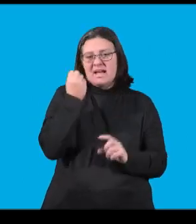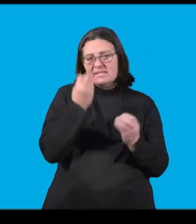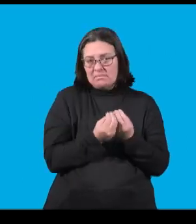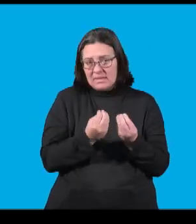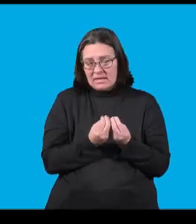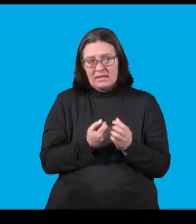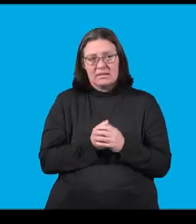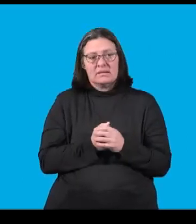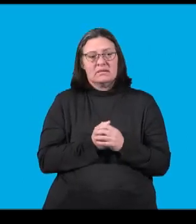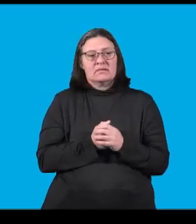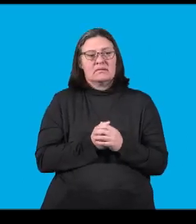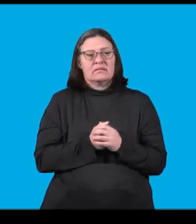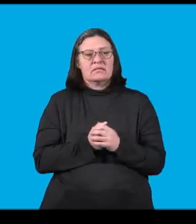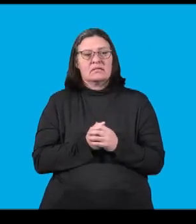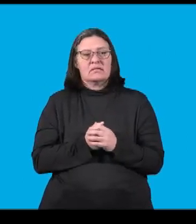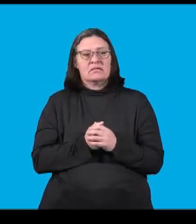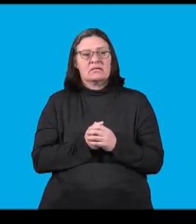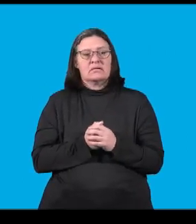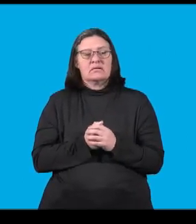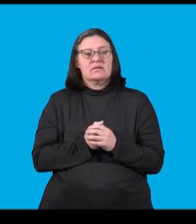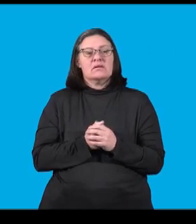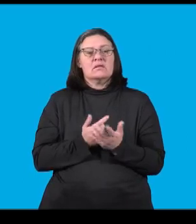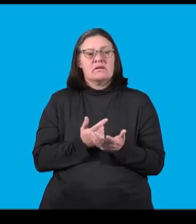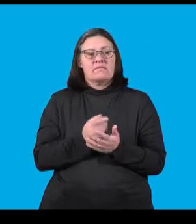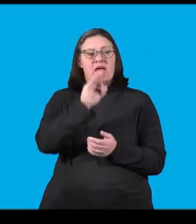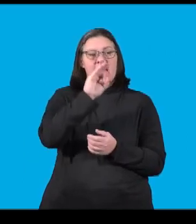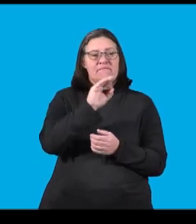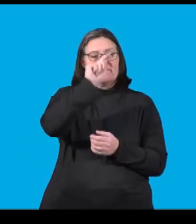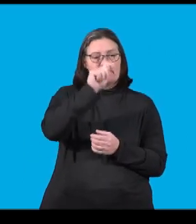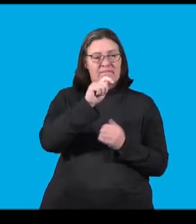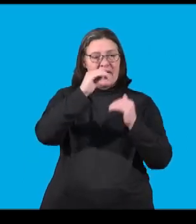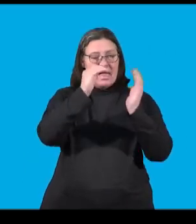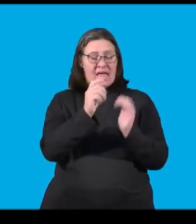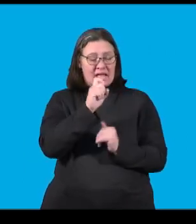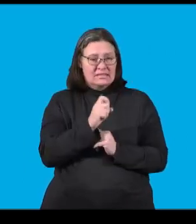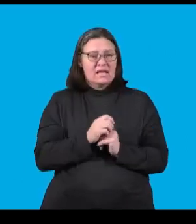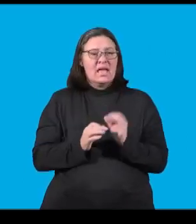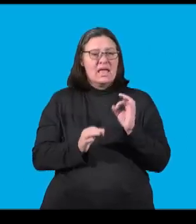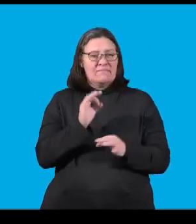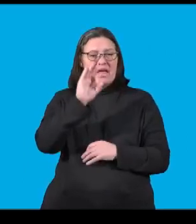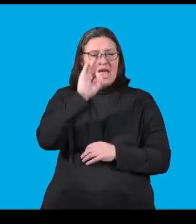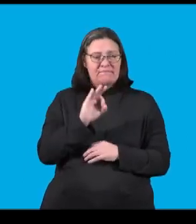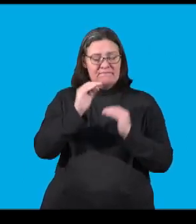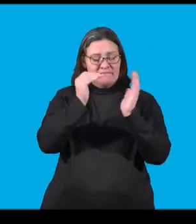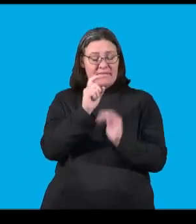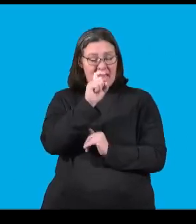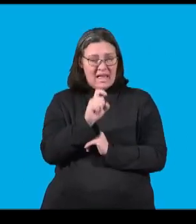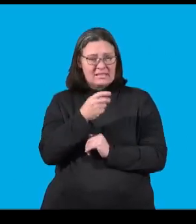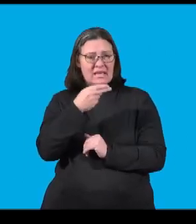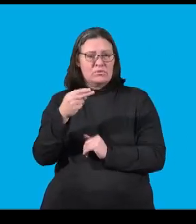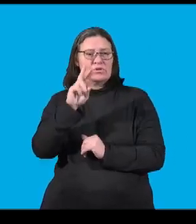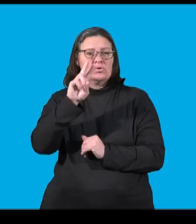determining something in maths. Find the derivative of f of x if f of x is equal to 2x cubed minus 3x.